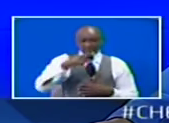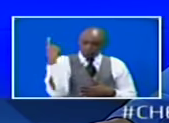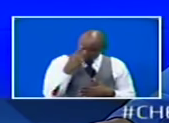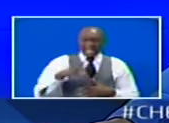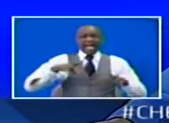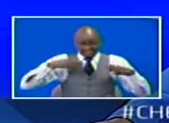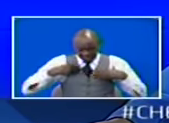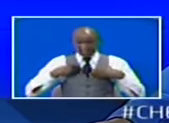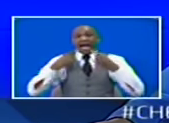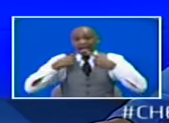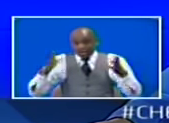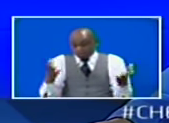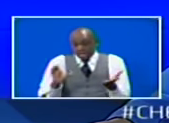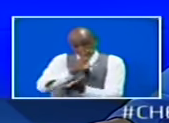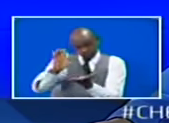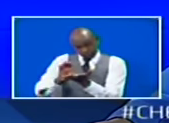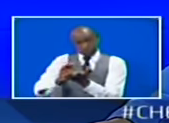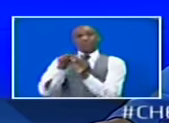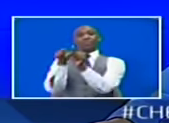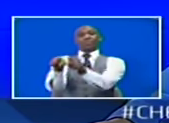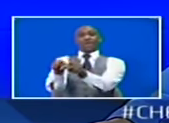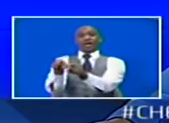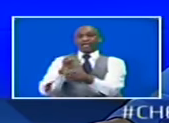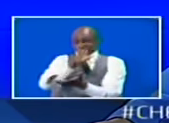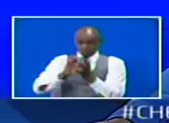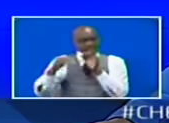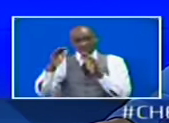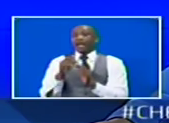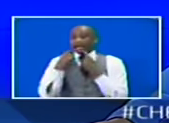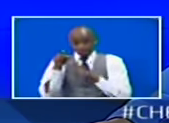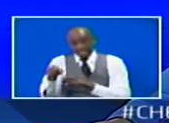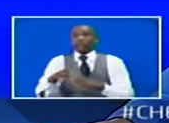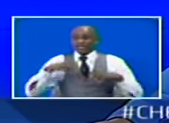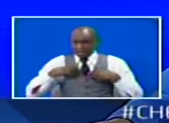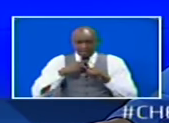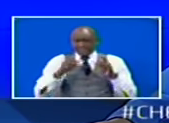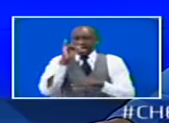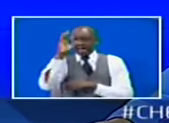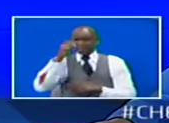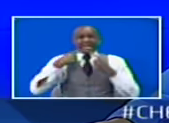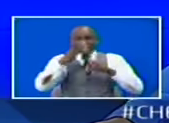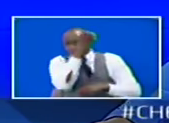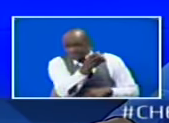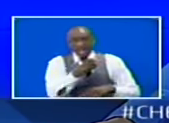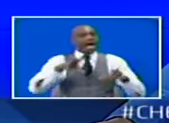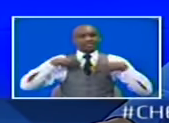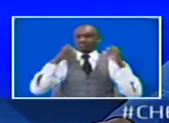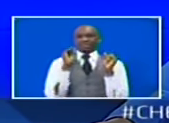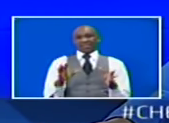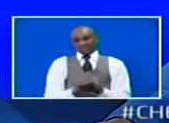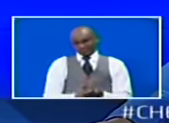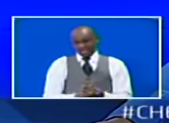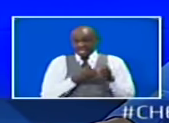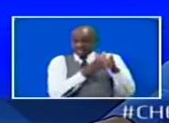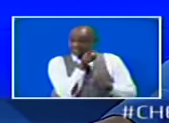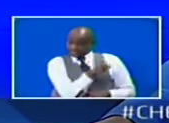accept results announced by returning officers at constituency levels and not by the IEBC chair Wafula Chebukati. The